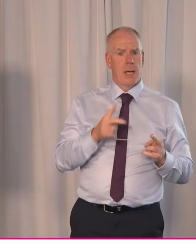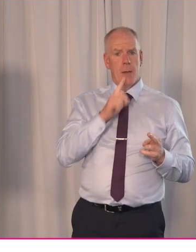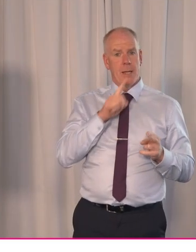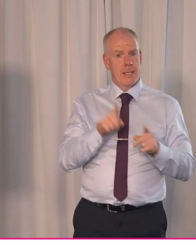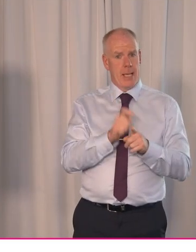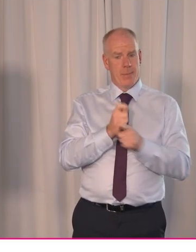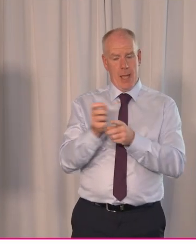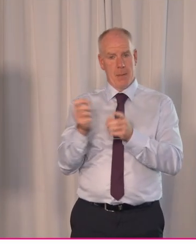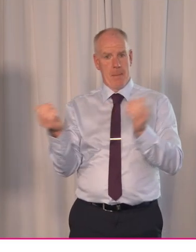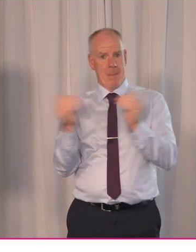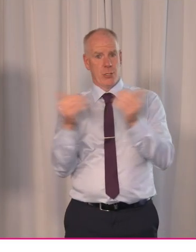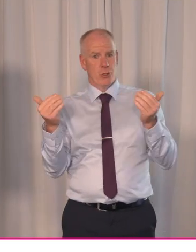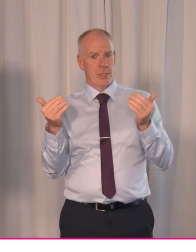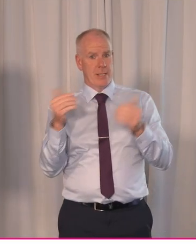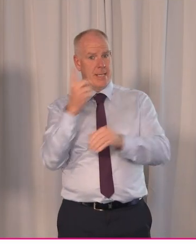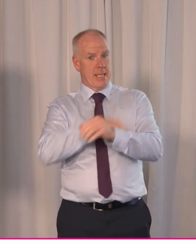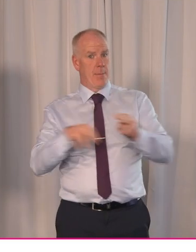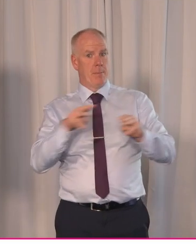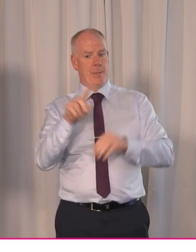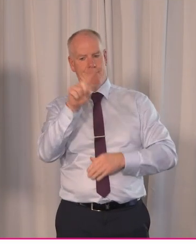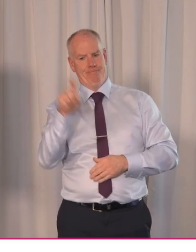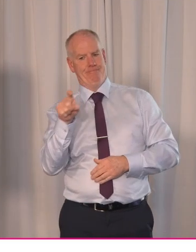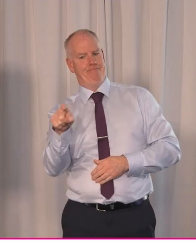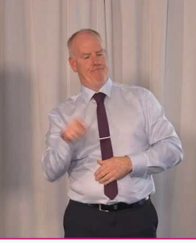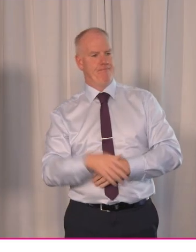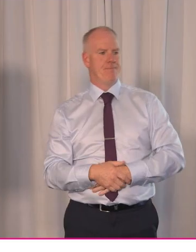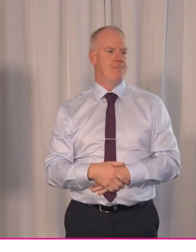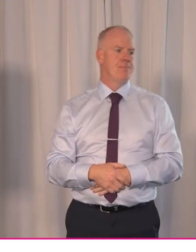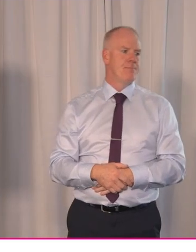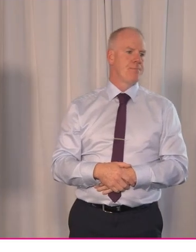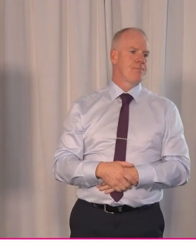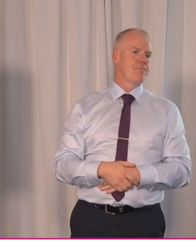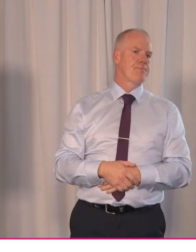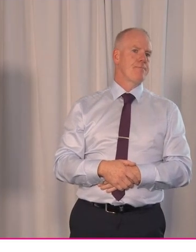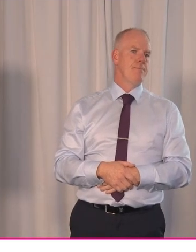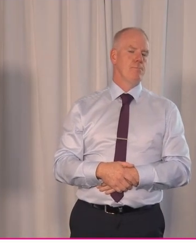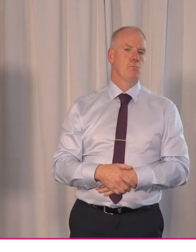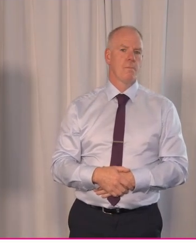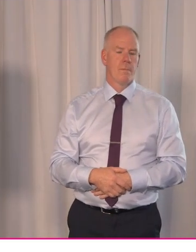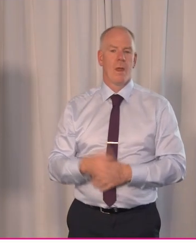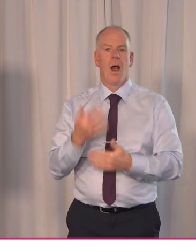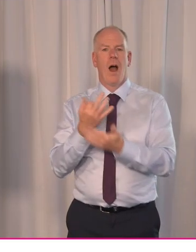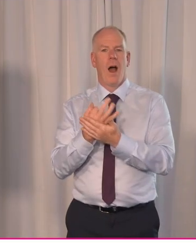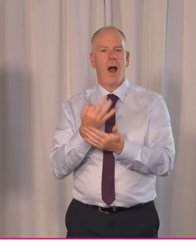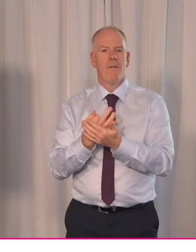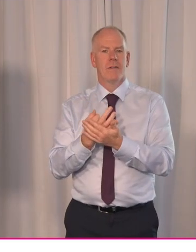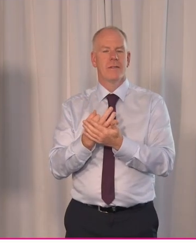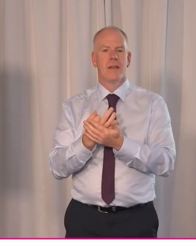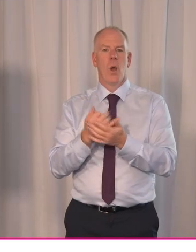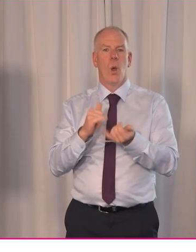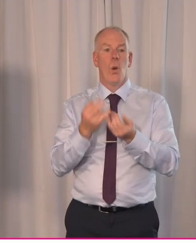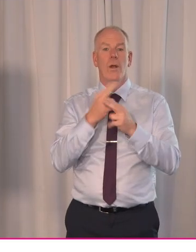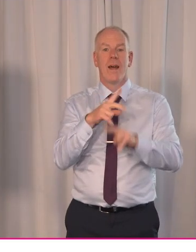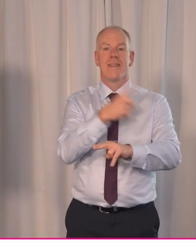for disabled people. And people often assume wrongly that disabled people are